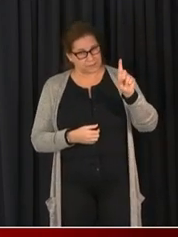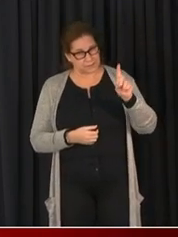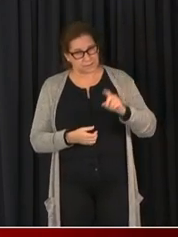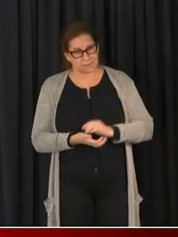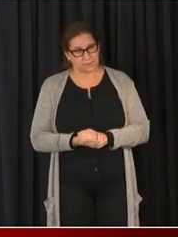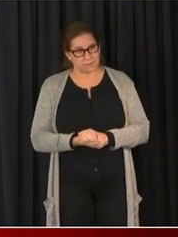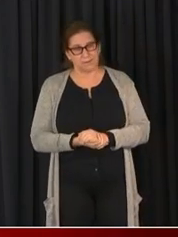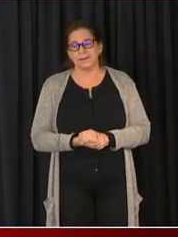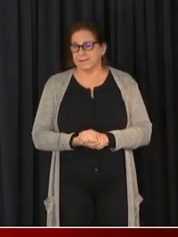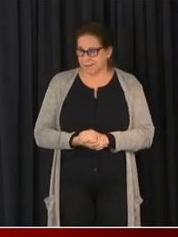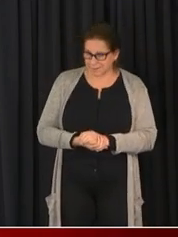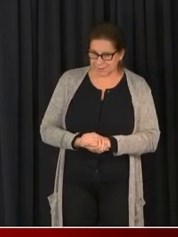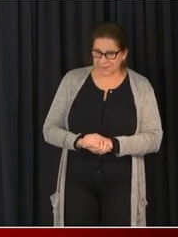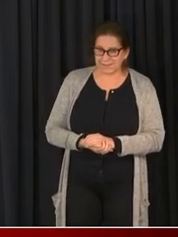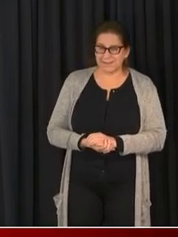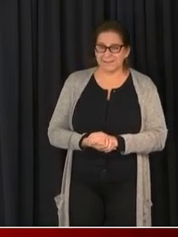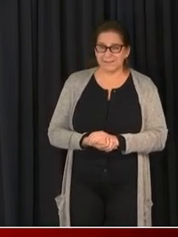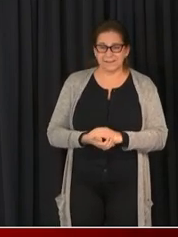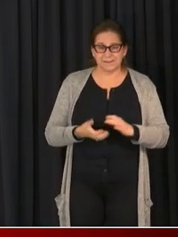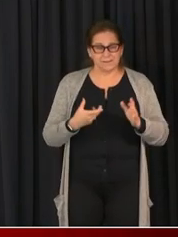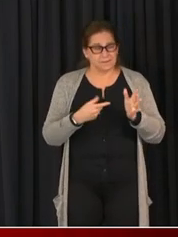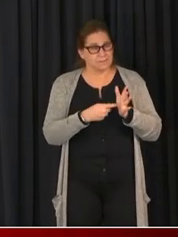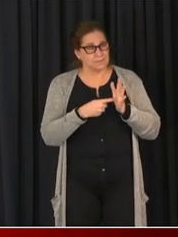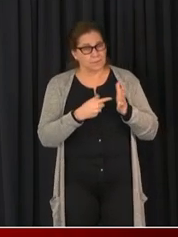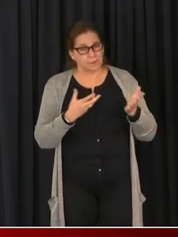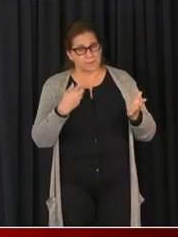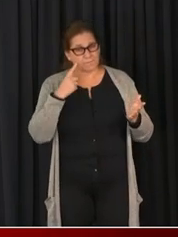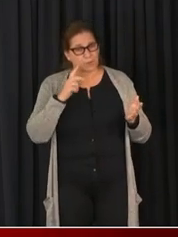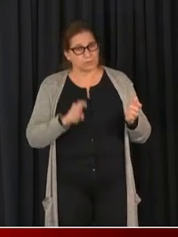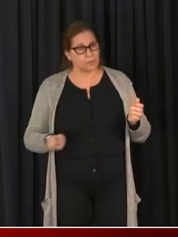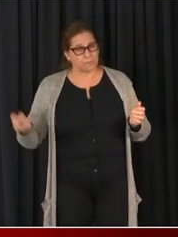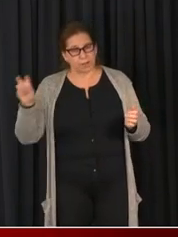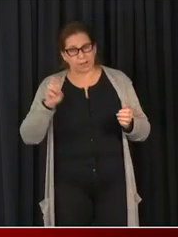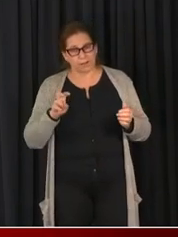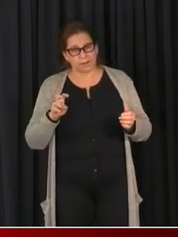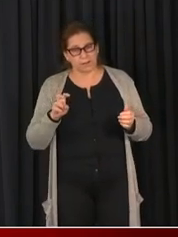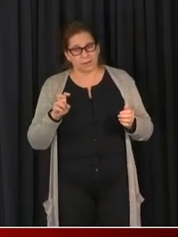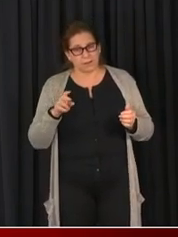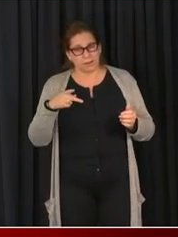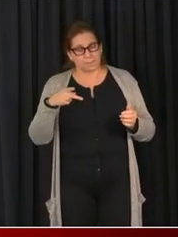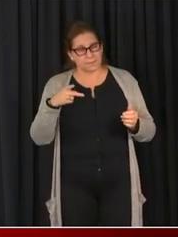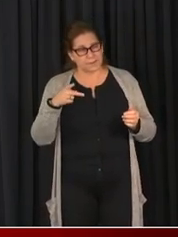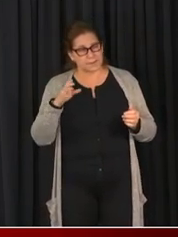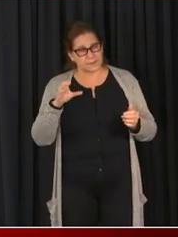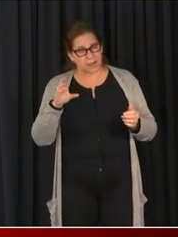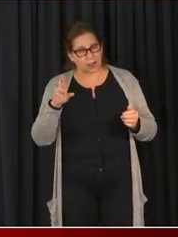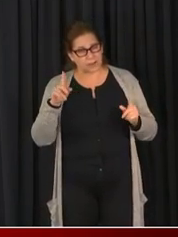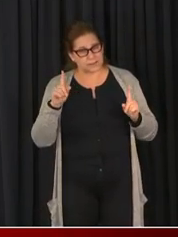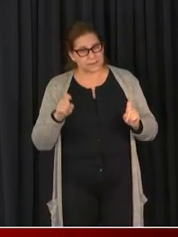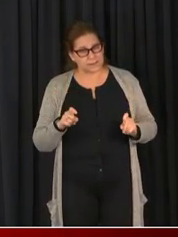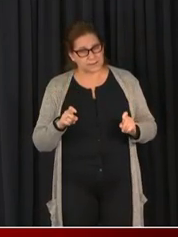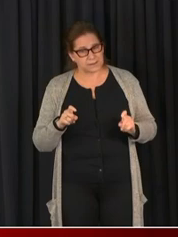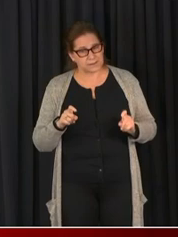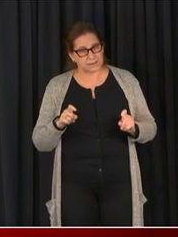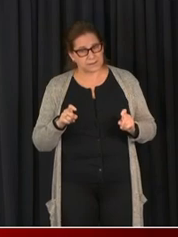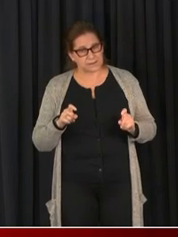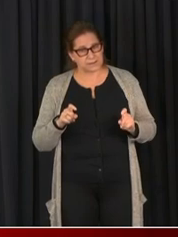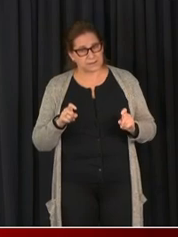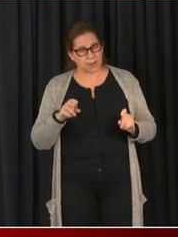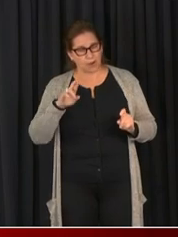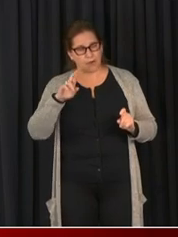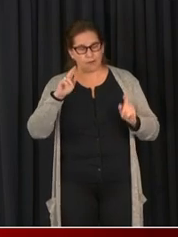ask, back to the requirements for travel, are you requiring a PCR test or are you accepting a rapid test as